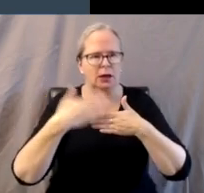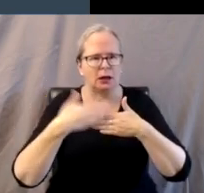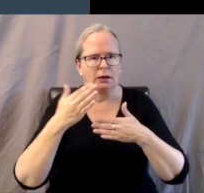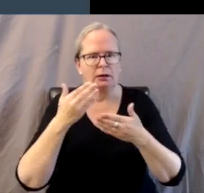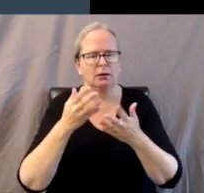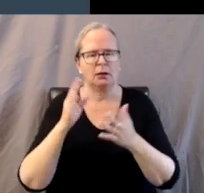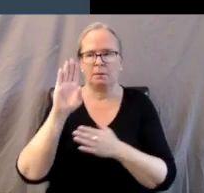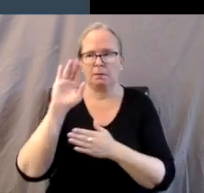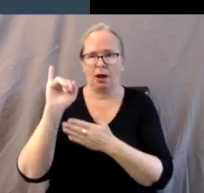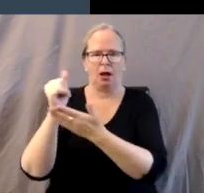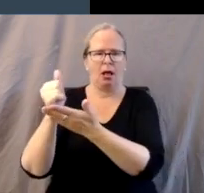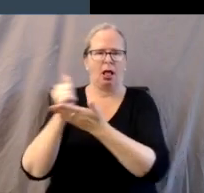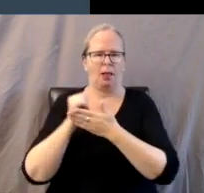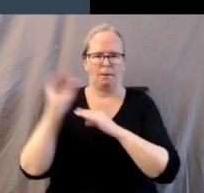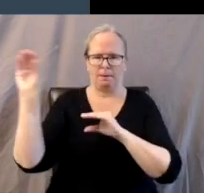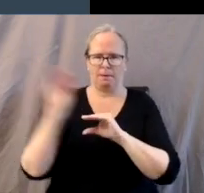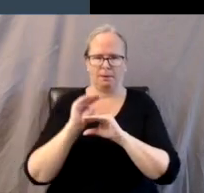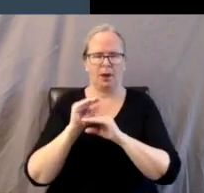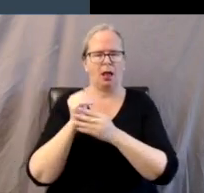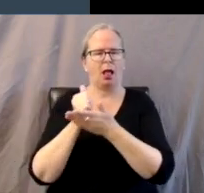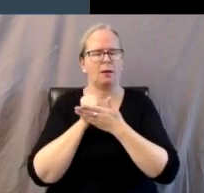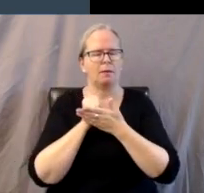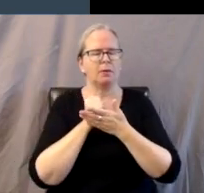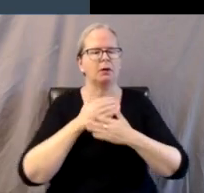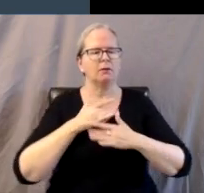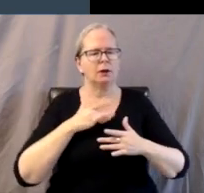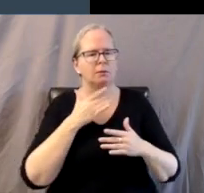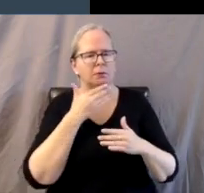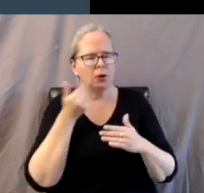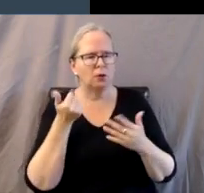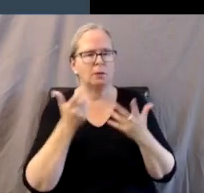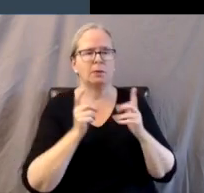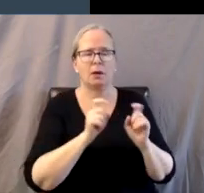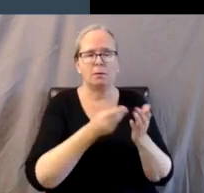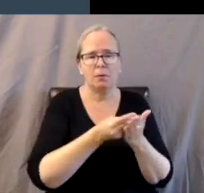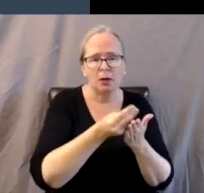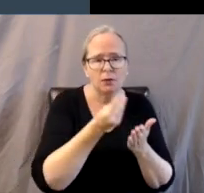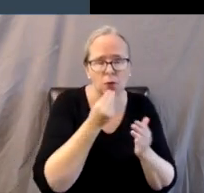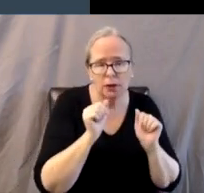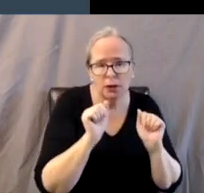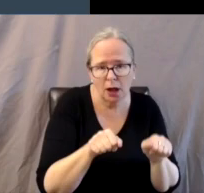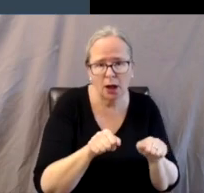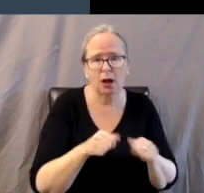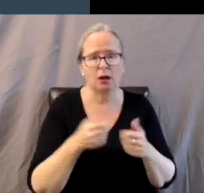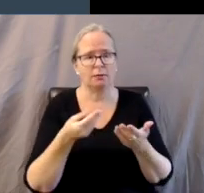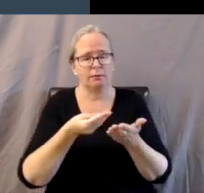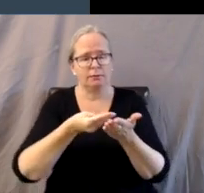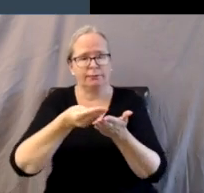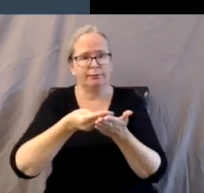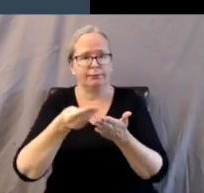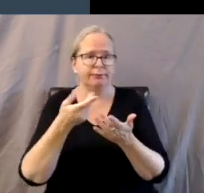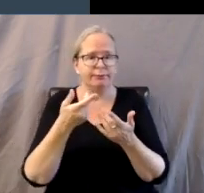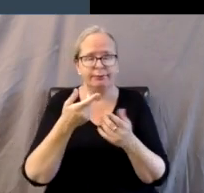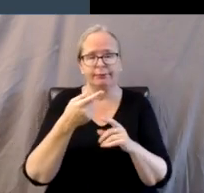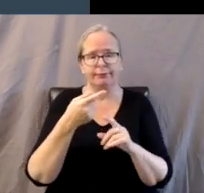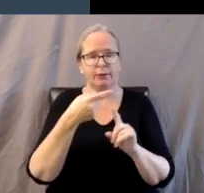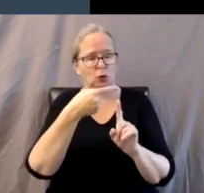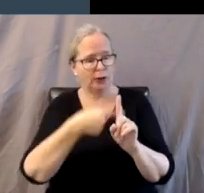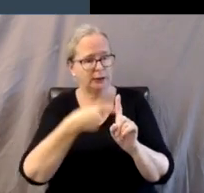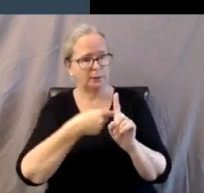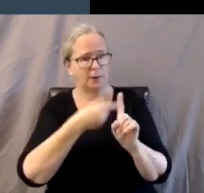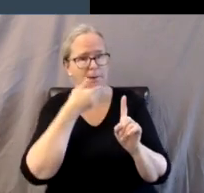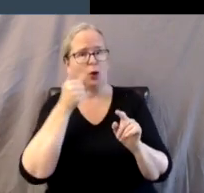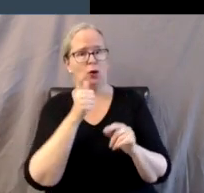food needed and creates a direct access to reasonable housing. By alleviating the ongoing